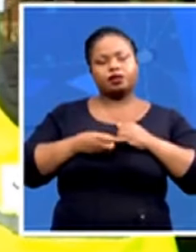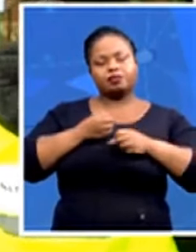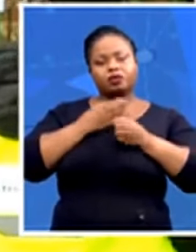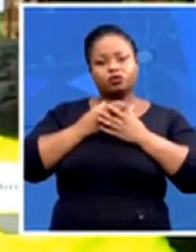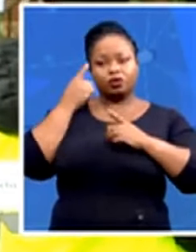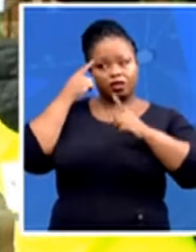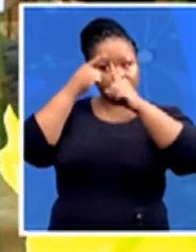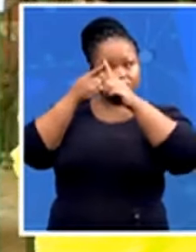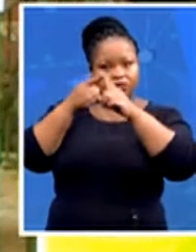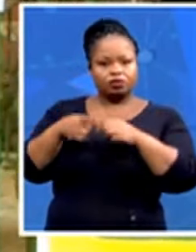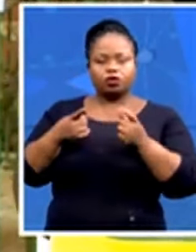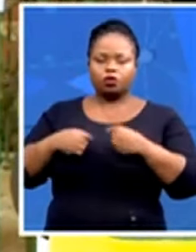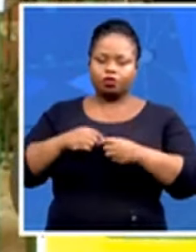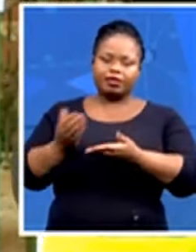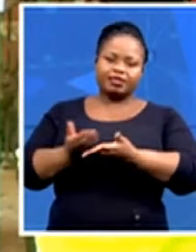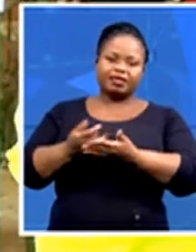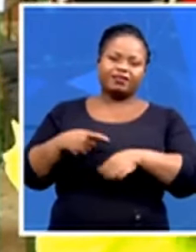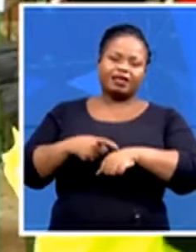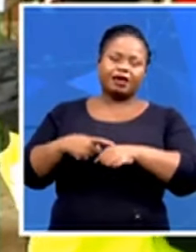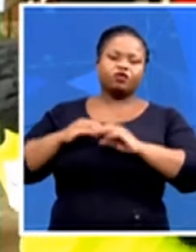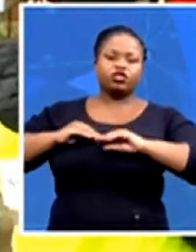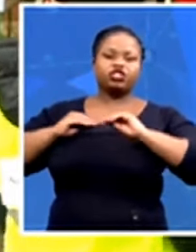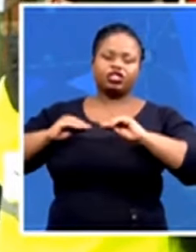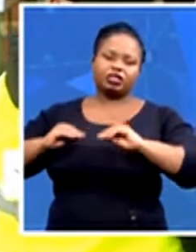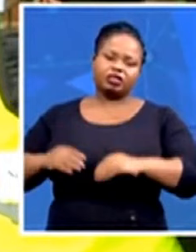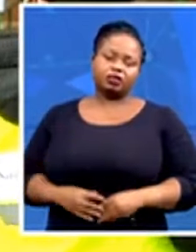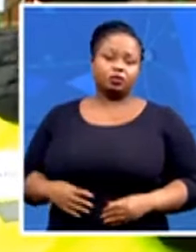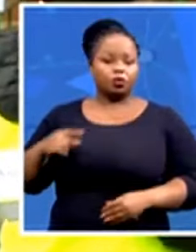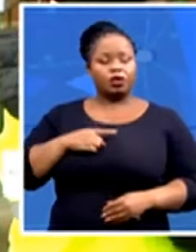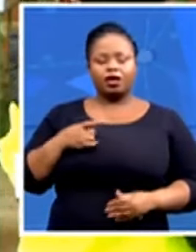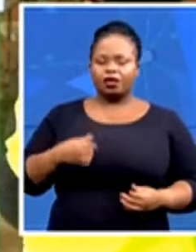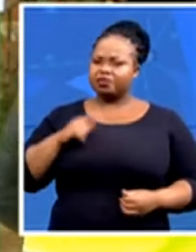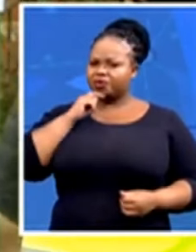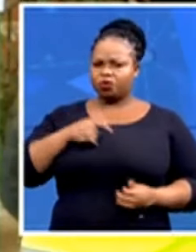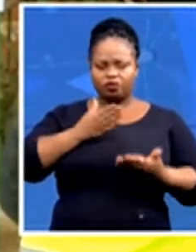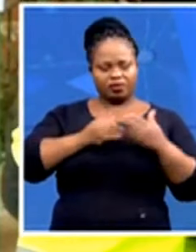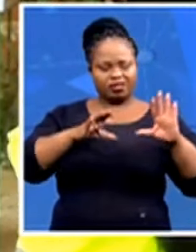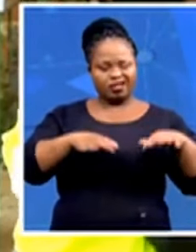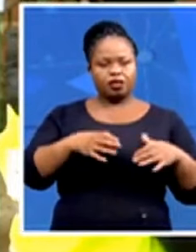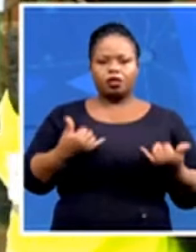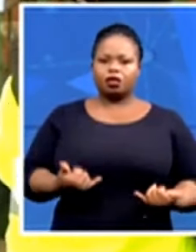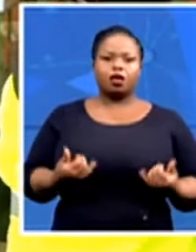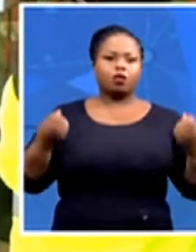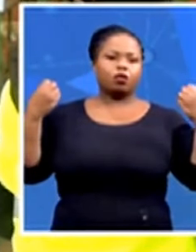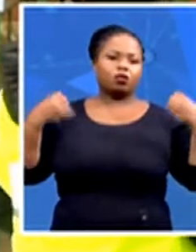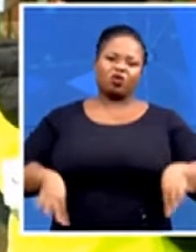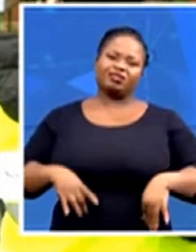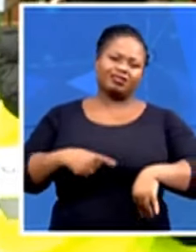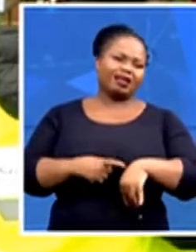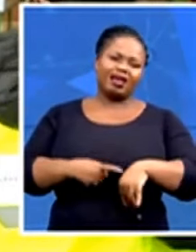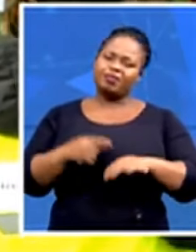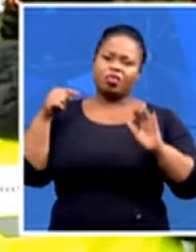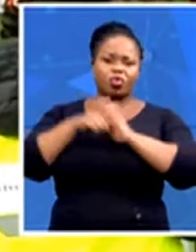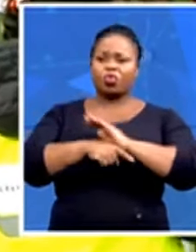The reality is, as a sector, we have lost a lot of teaching time since from last year